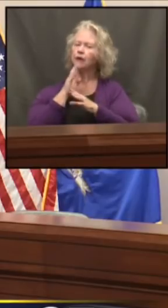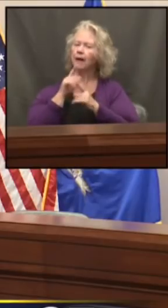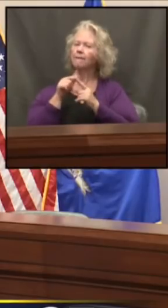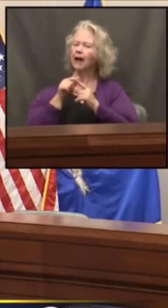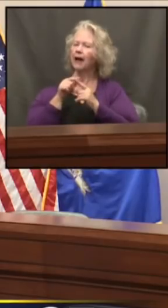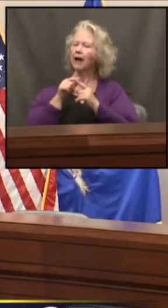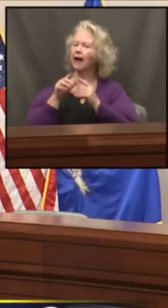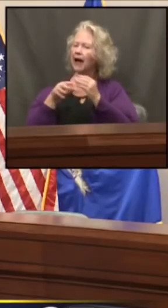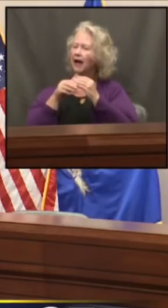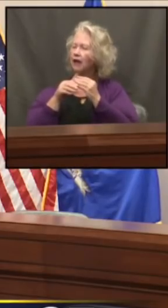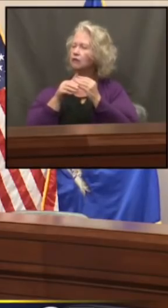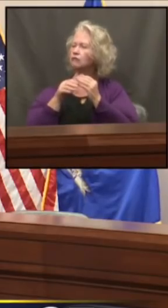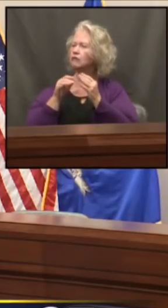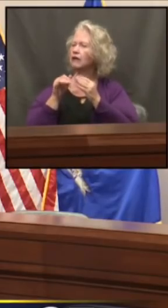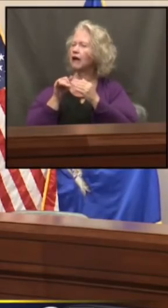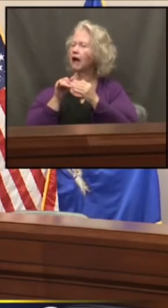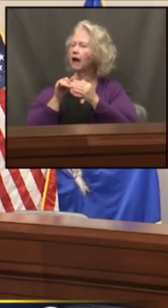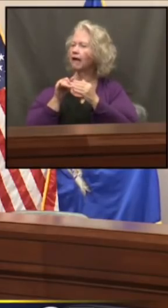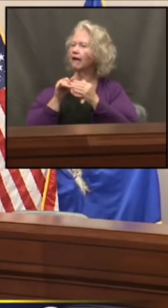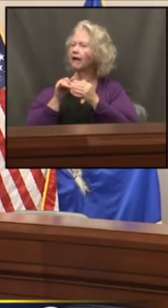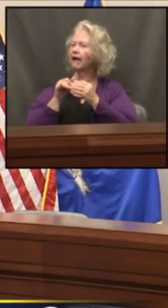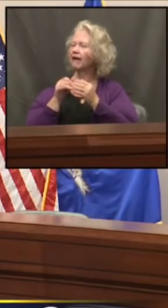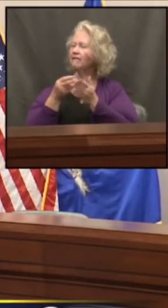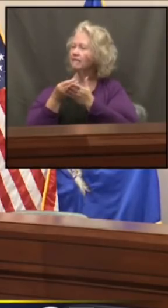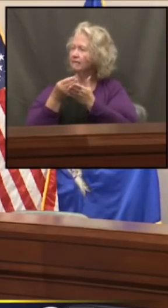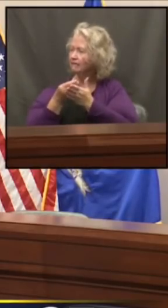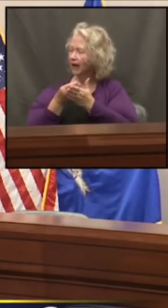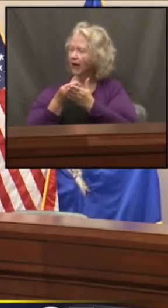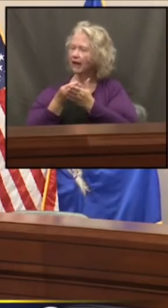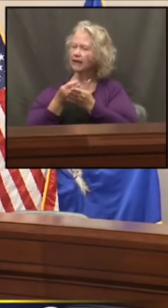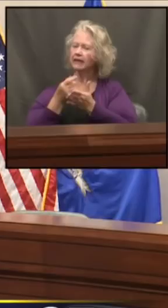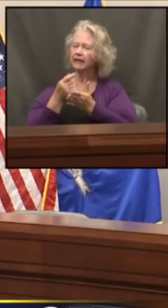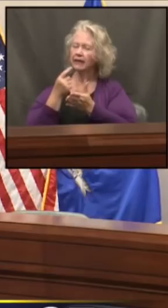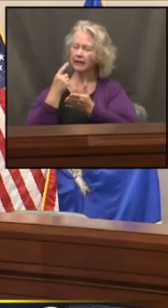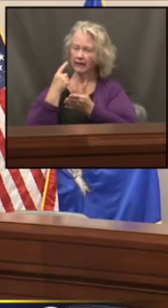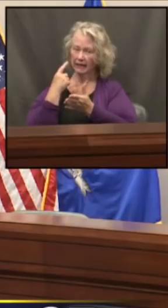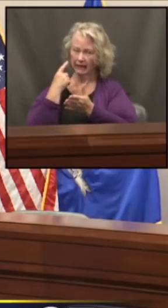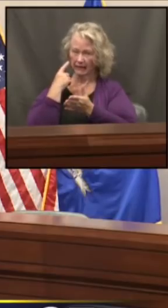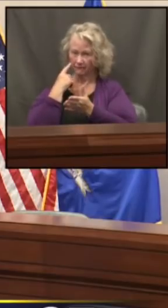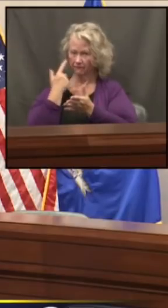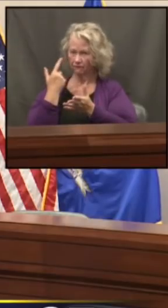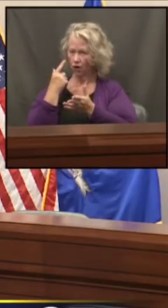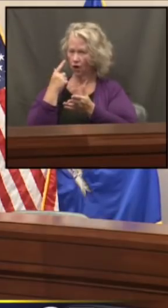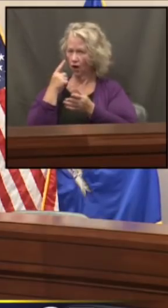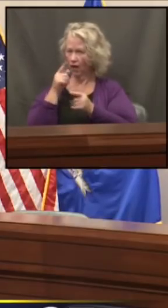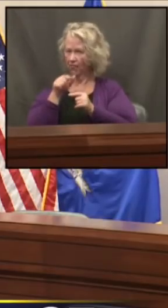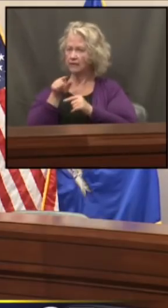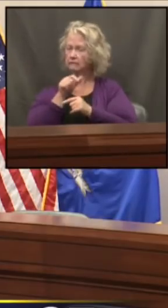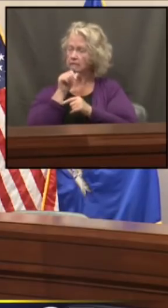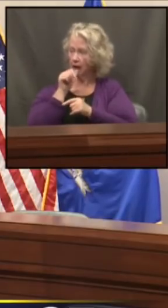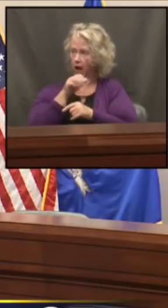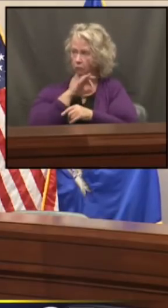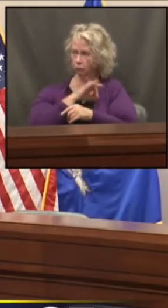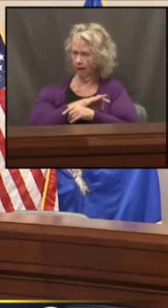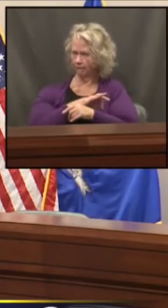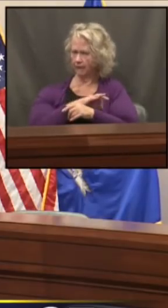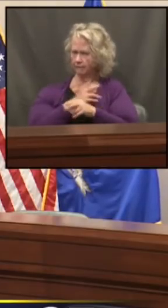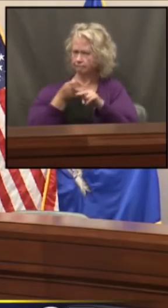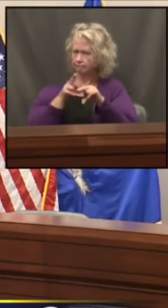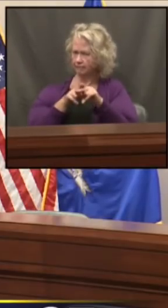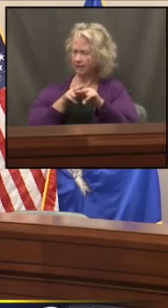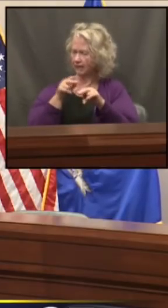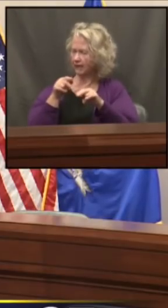funding for COLAs are gonna come by mid-October for these nonprofits, but the